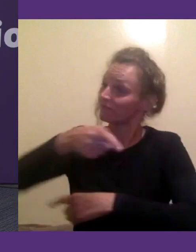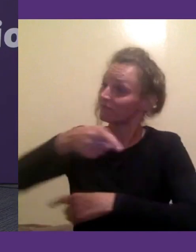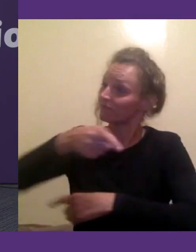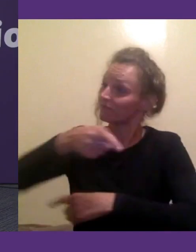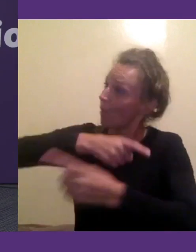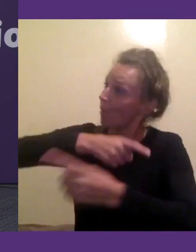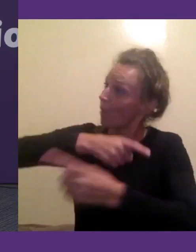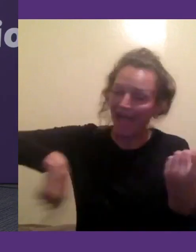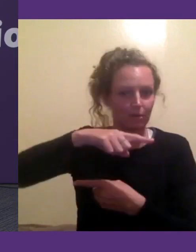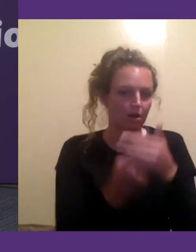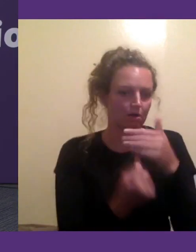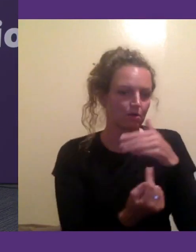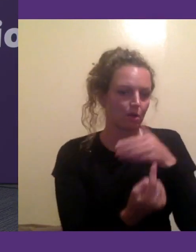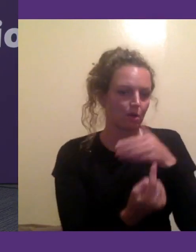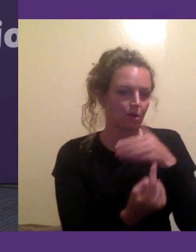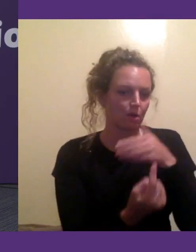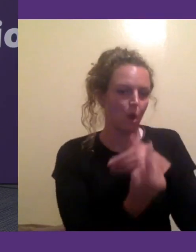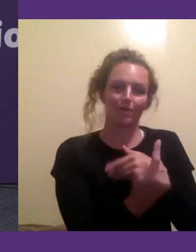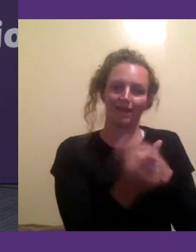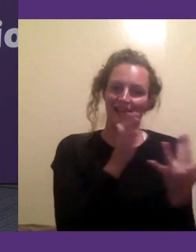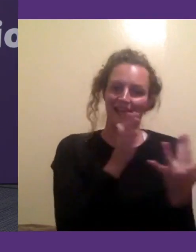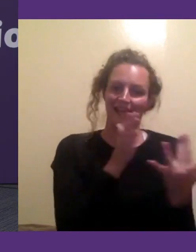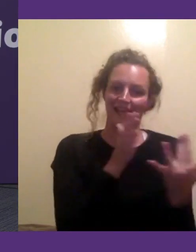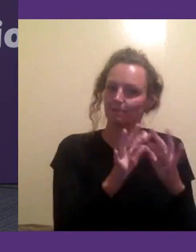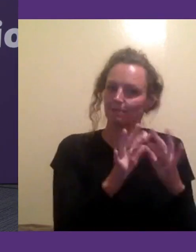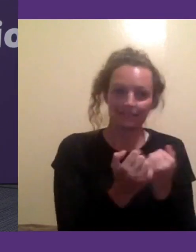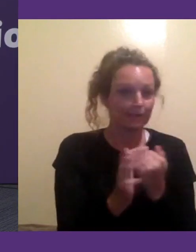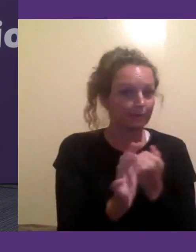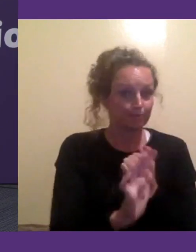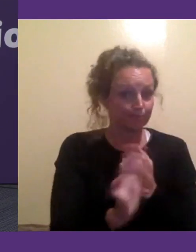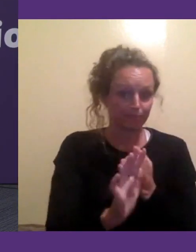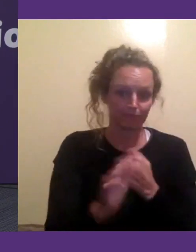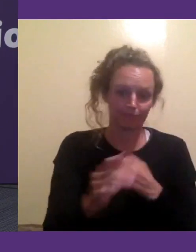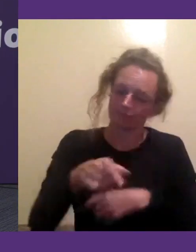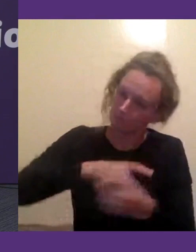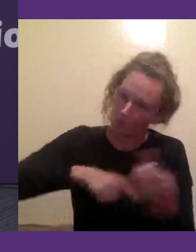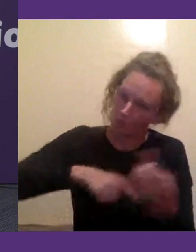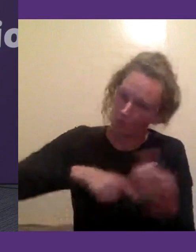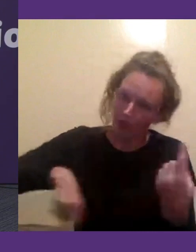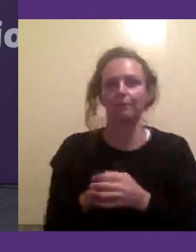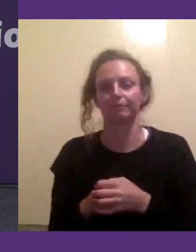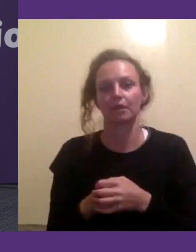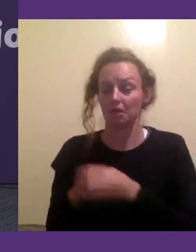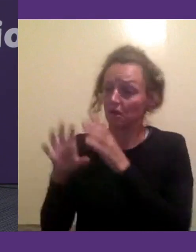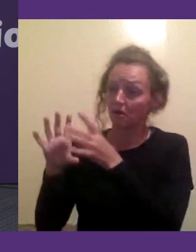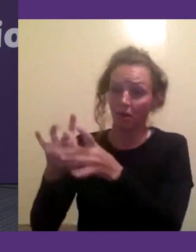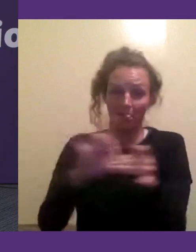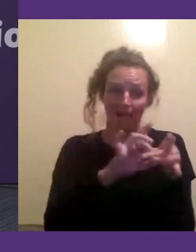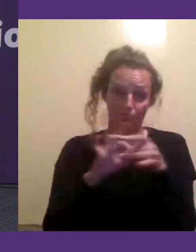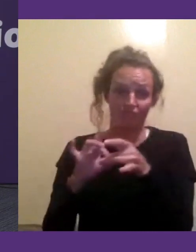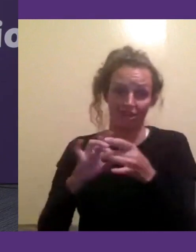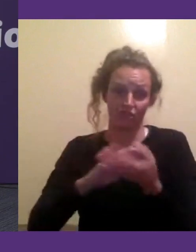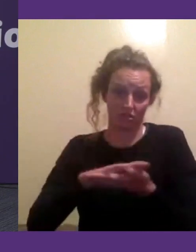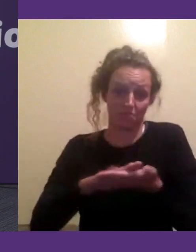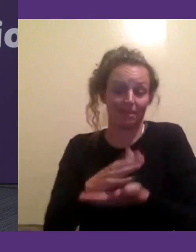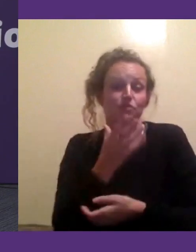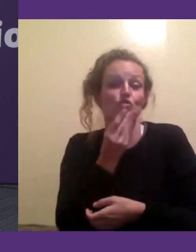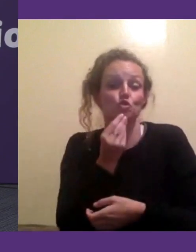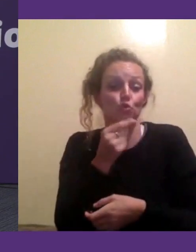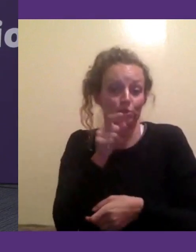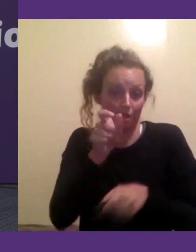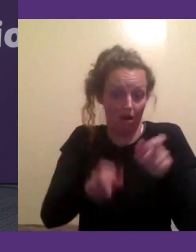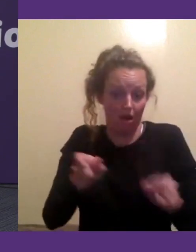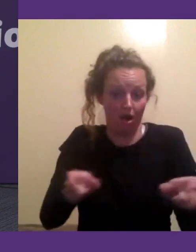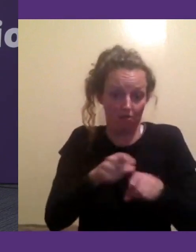maybe more obvious the collaboration, the user benefit in the sense of the start of the problem solving. Is that maybe that's why